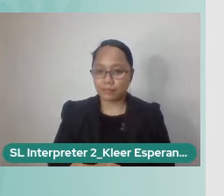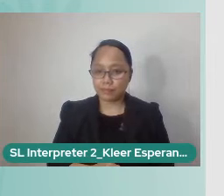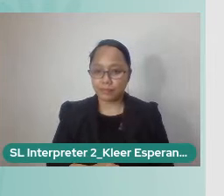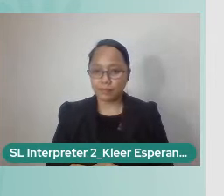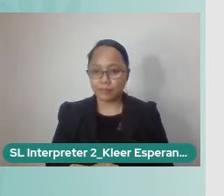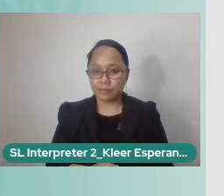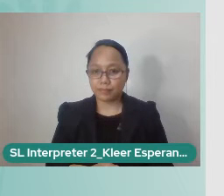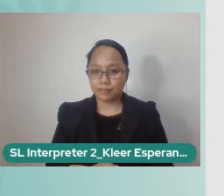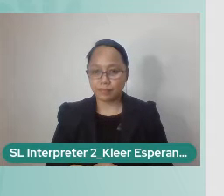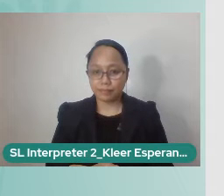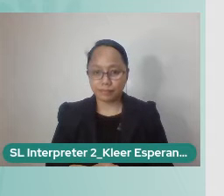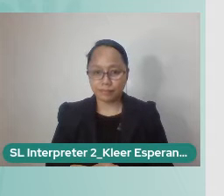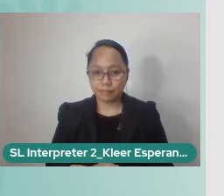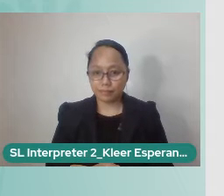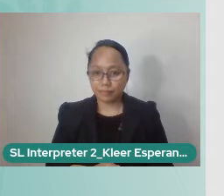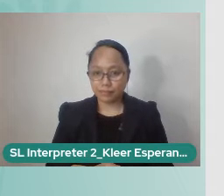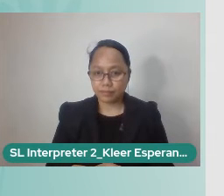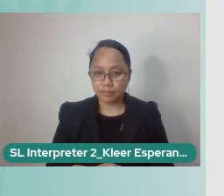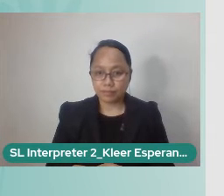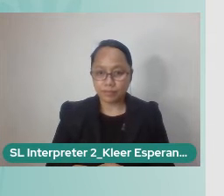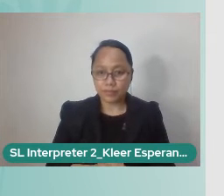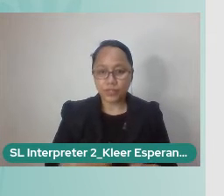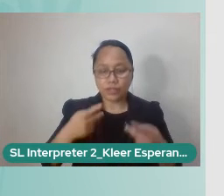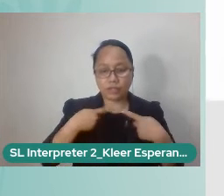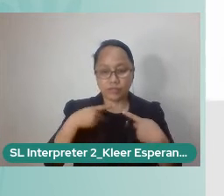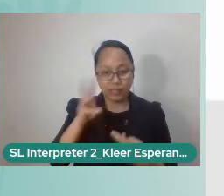10 years for older women, in fact.